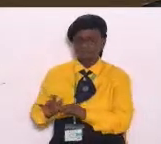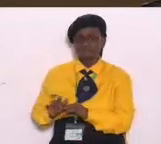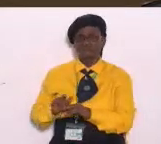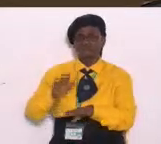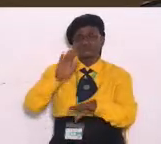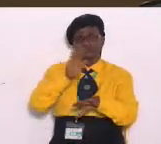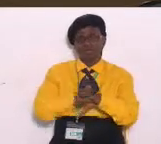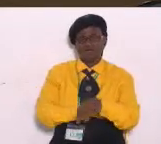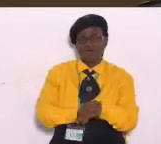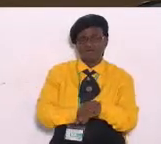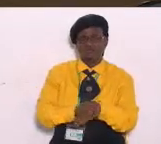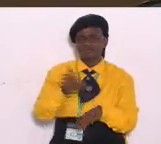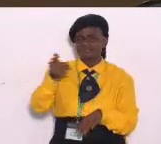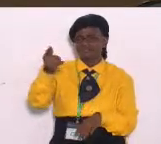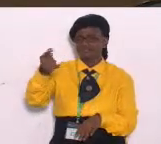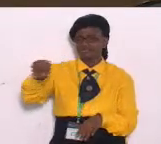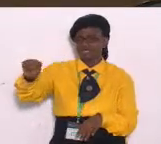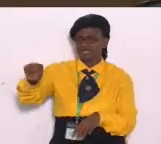on my nation.